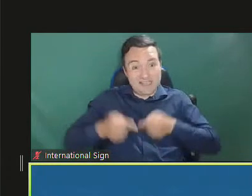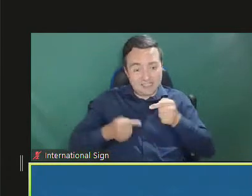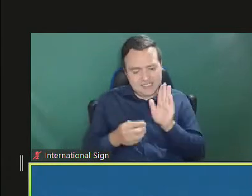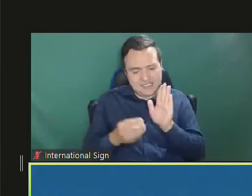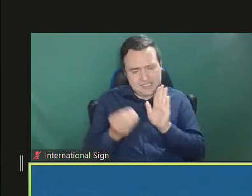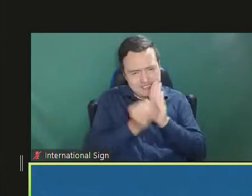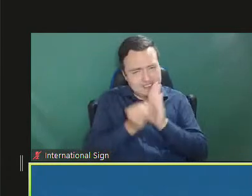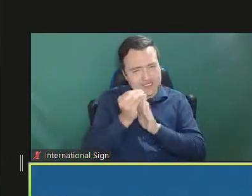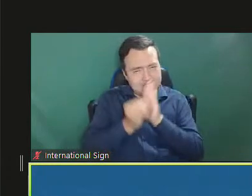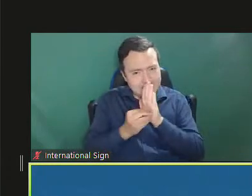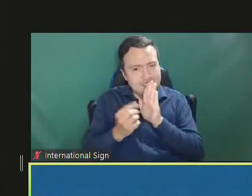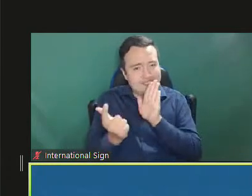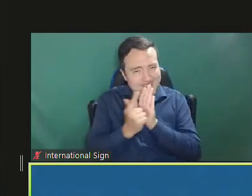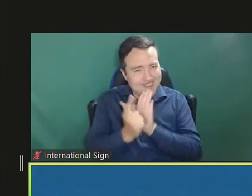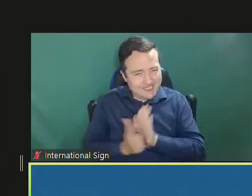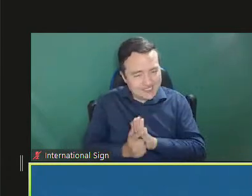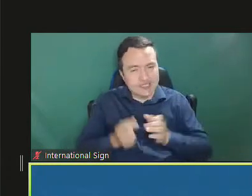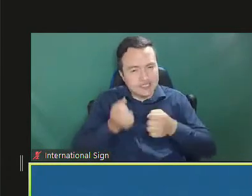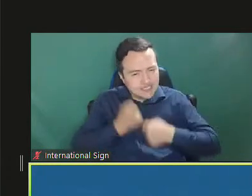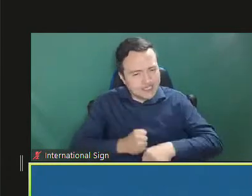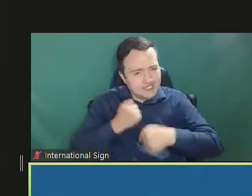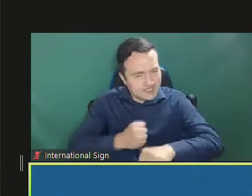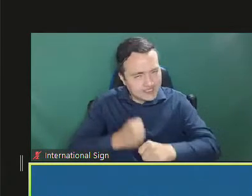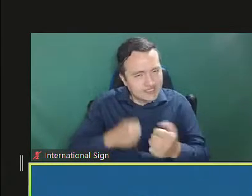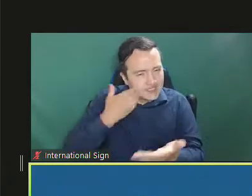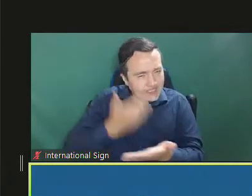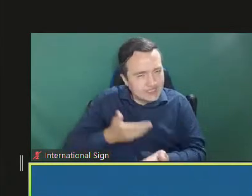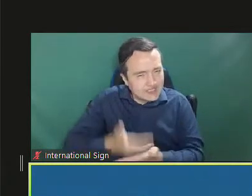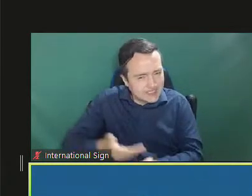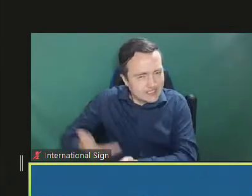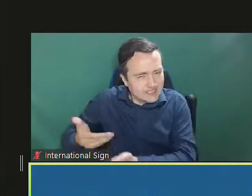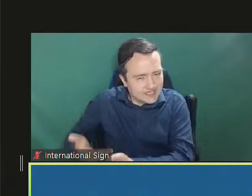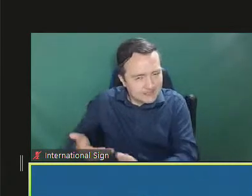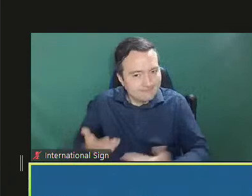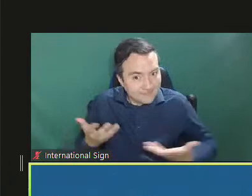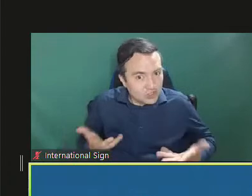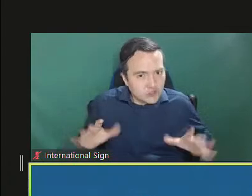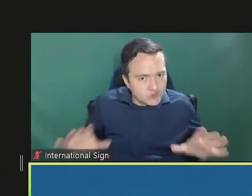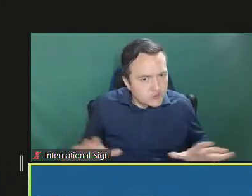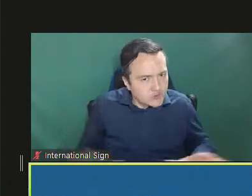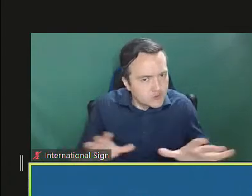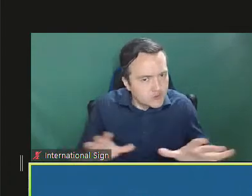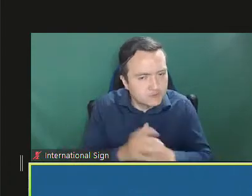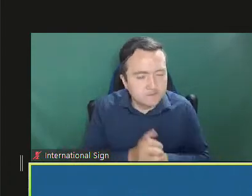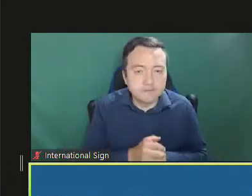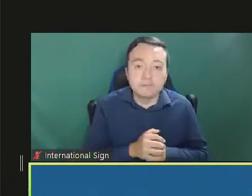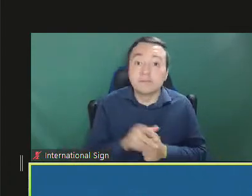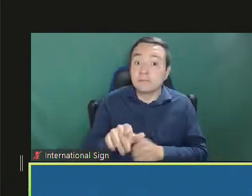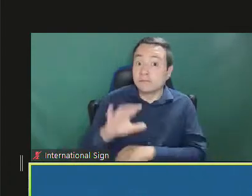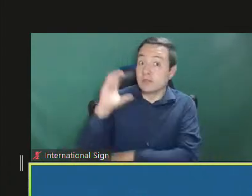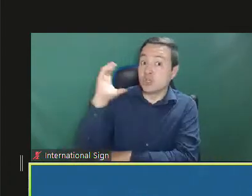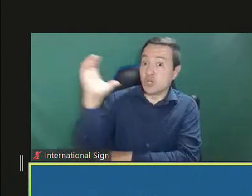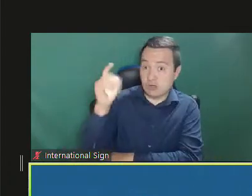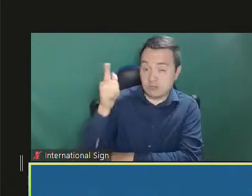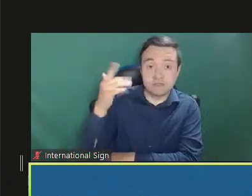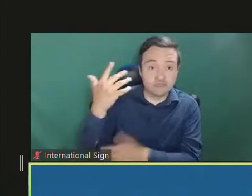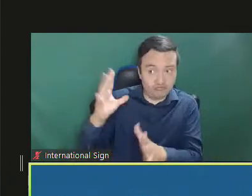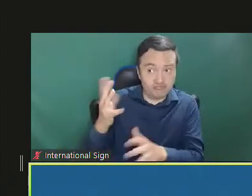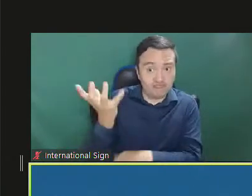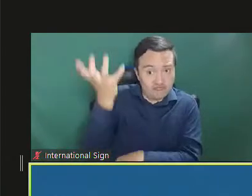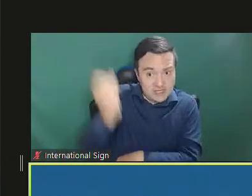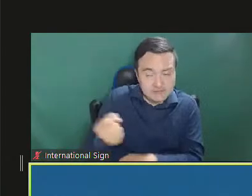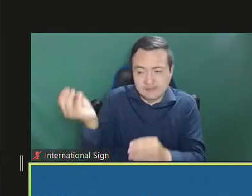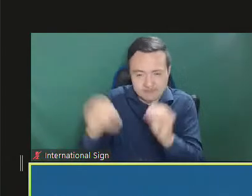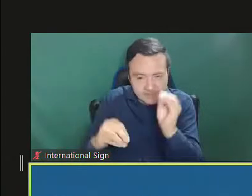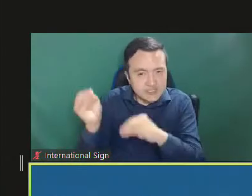states provisions by means of which damage to the health of minors, the population of non-smoker, and public policies